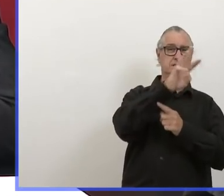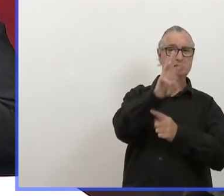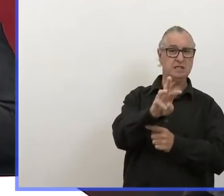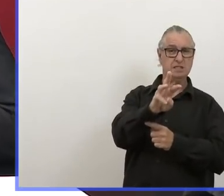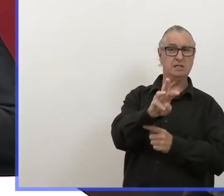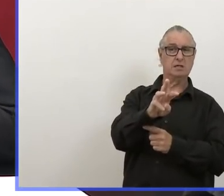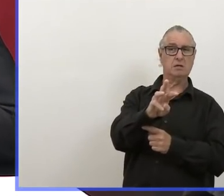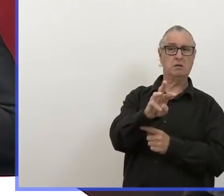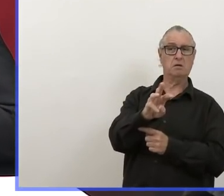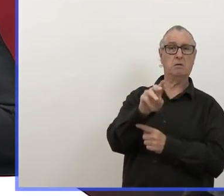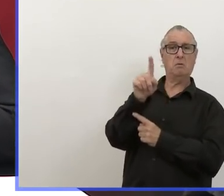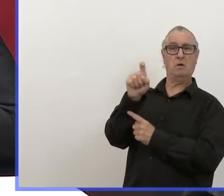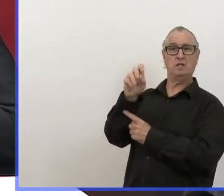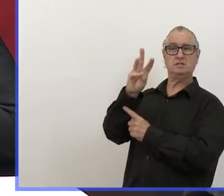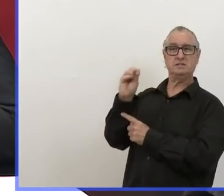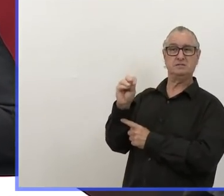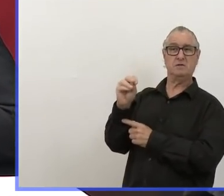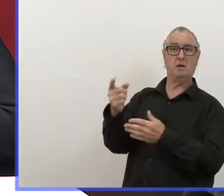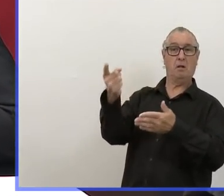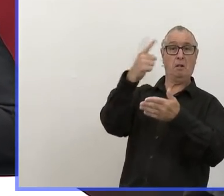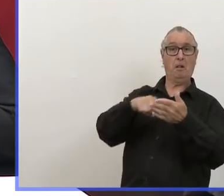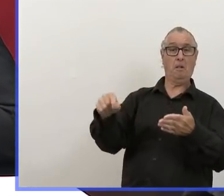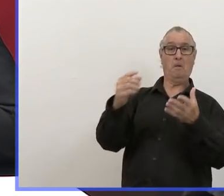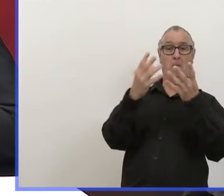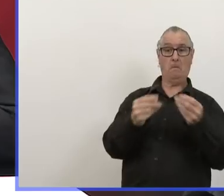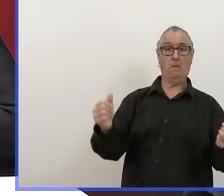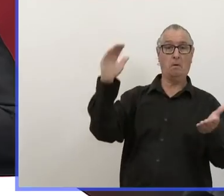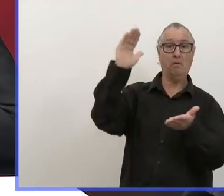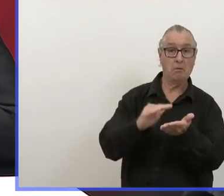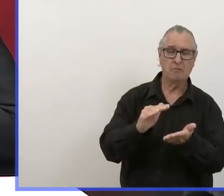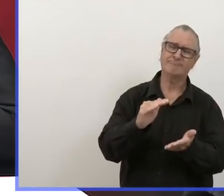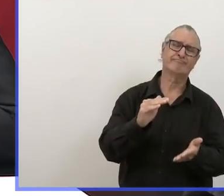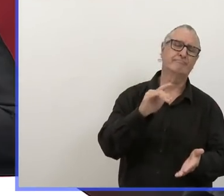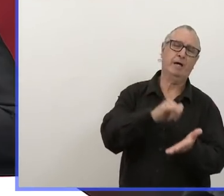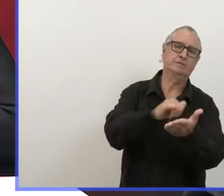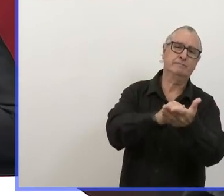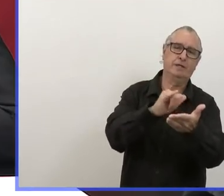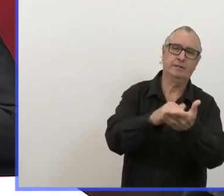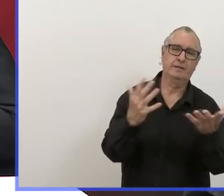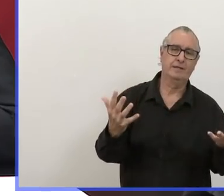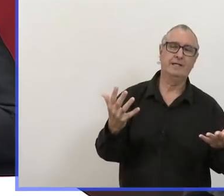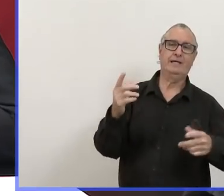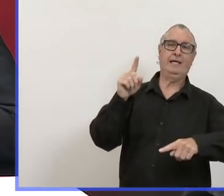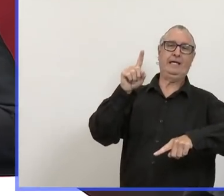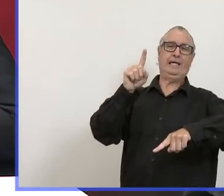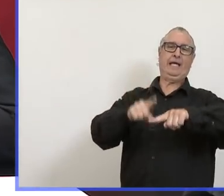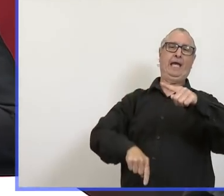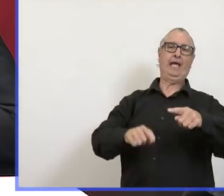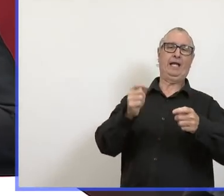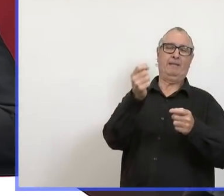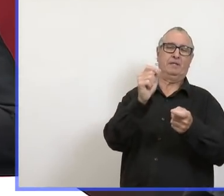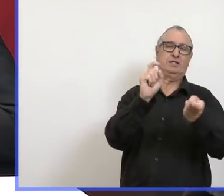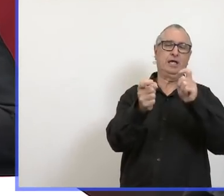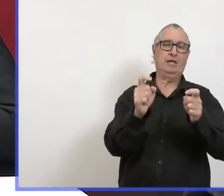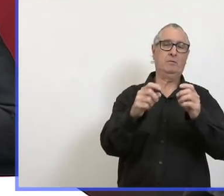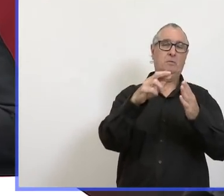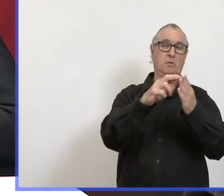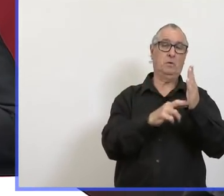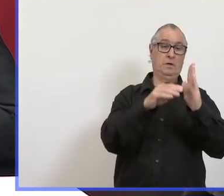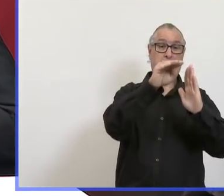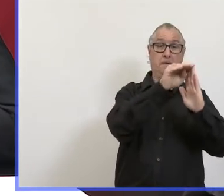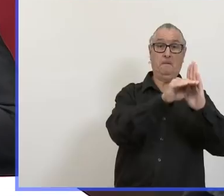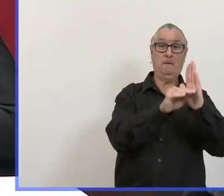It's pretty obvious you're not going to be able to relax restrictions next week. Are you just prepared to give Manitobans that warning right